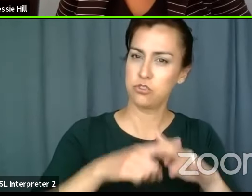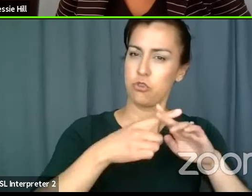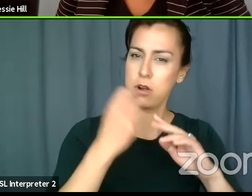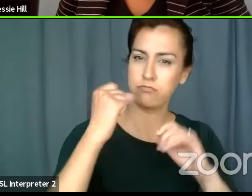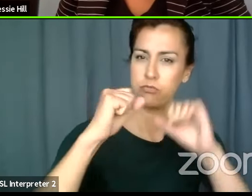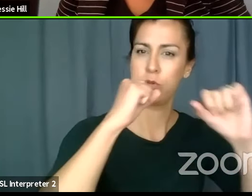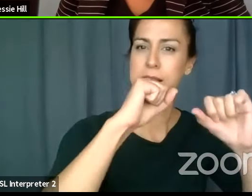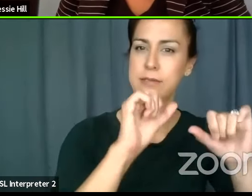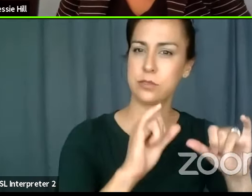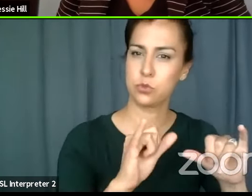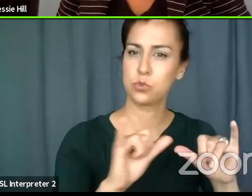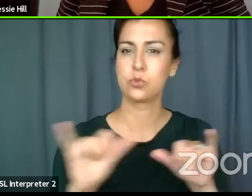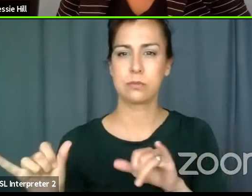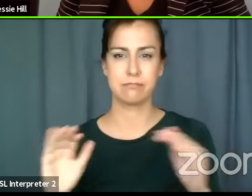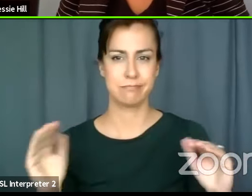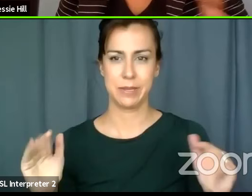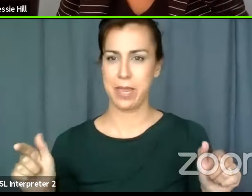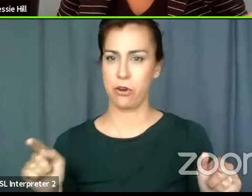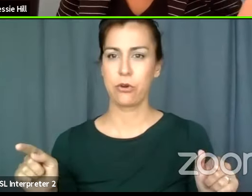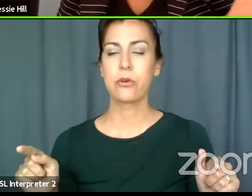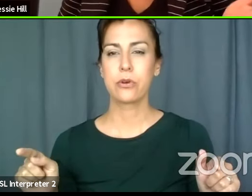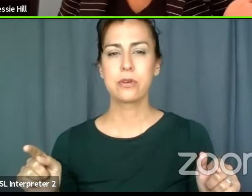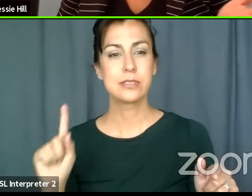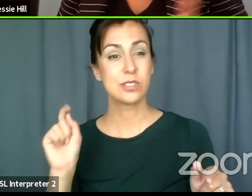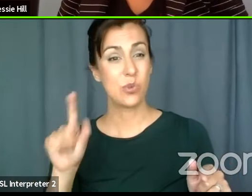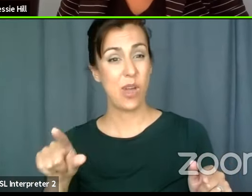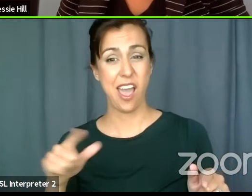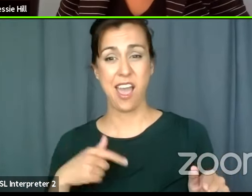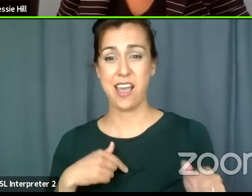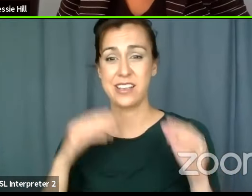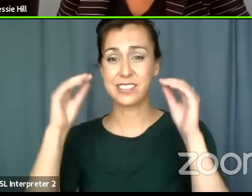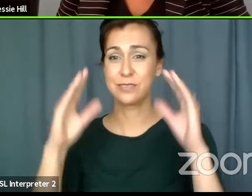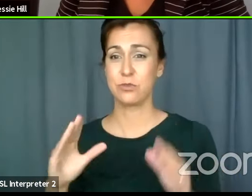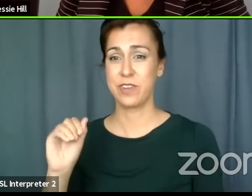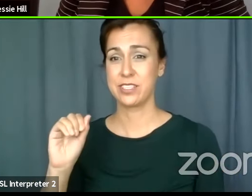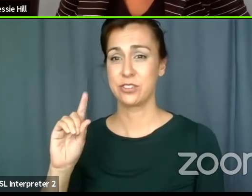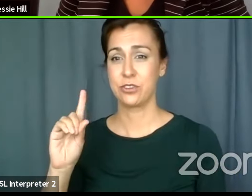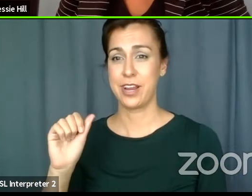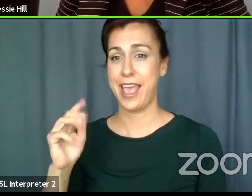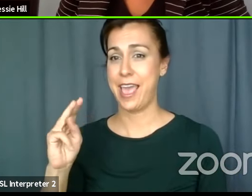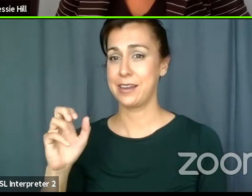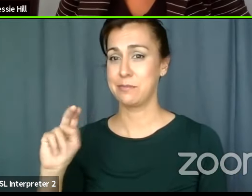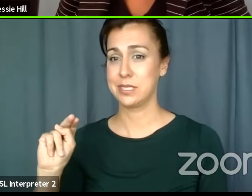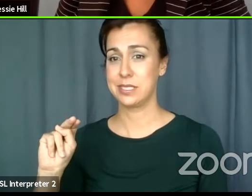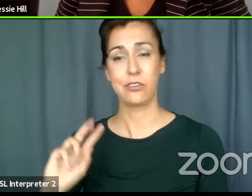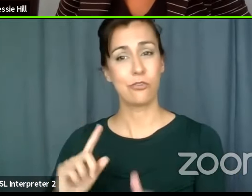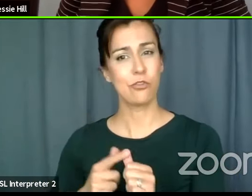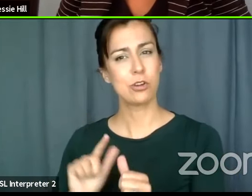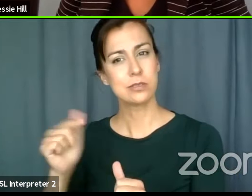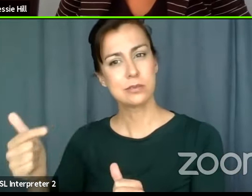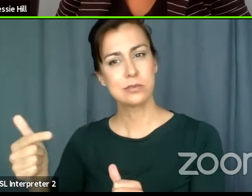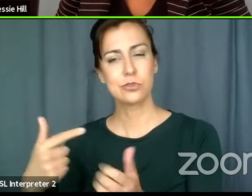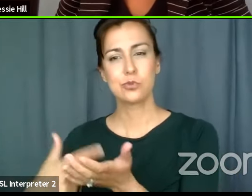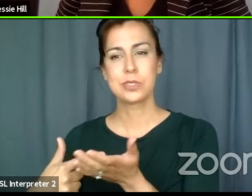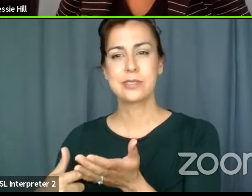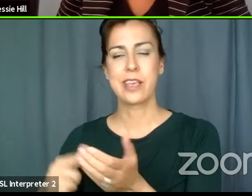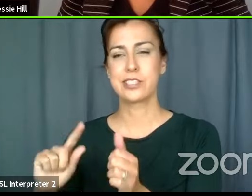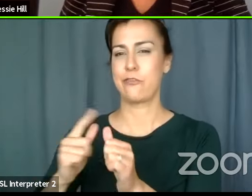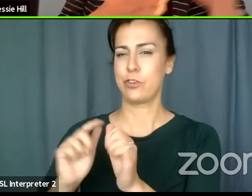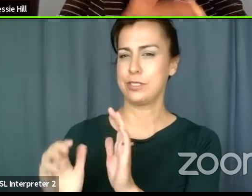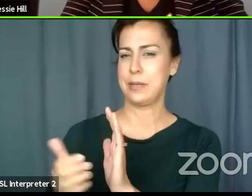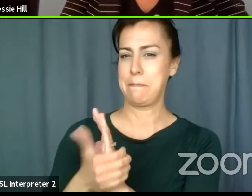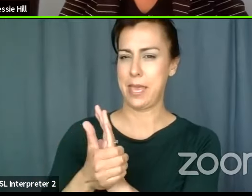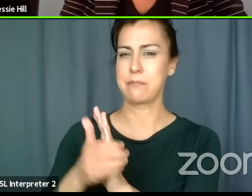guess maybe I'll ask Professor Adamson to speak first about the First Amendment principles, and